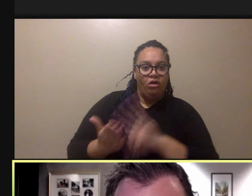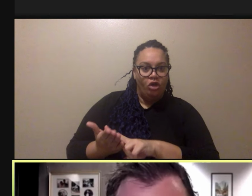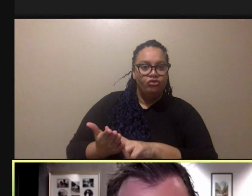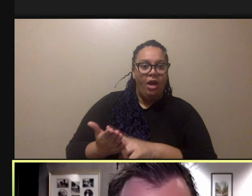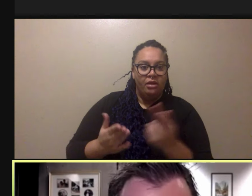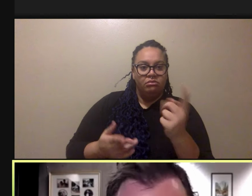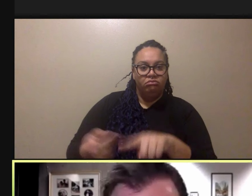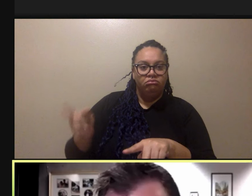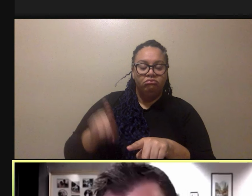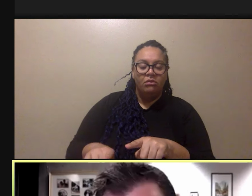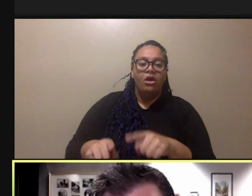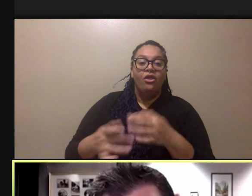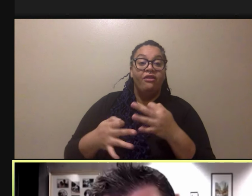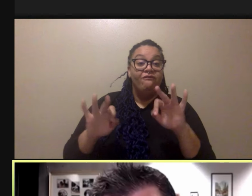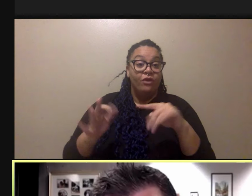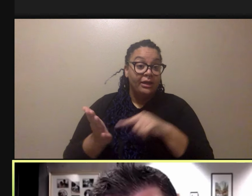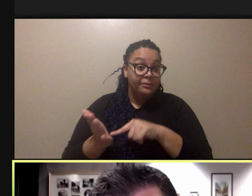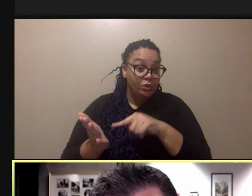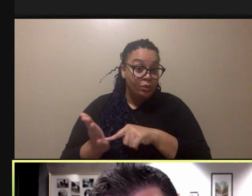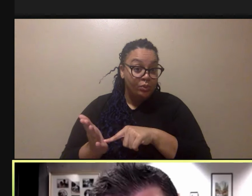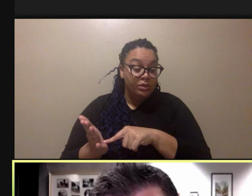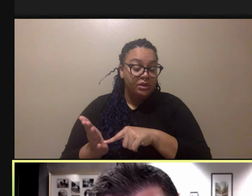called the freedom dues would